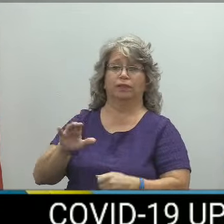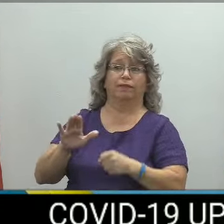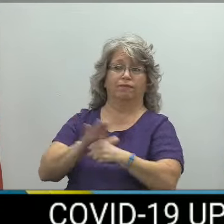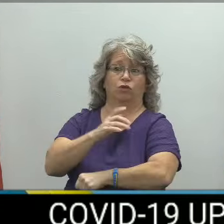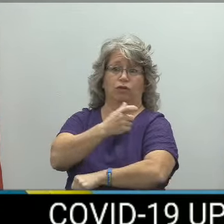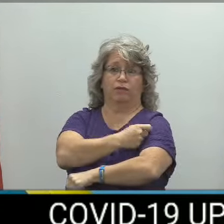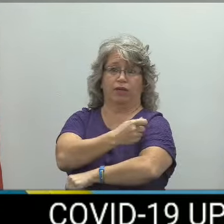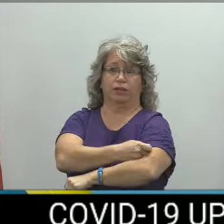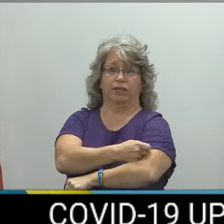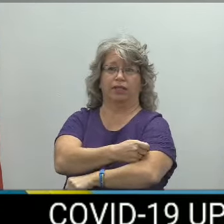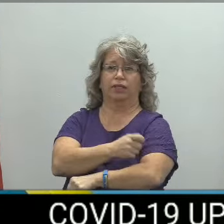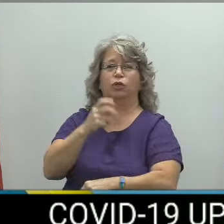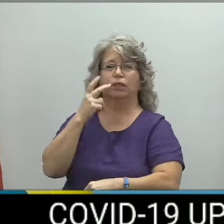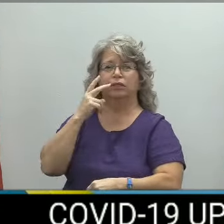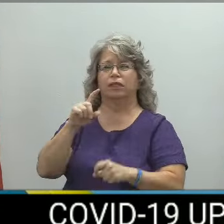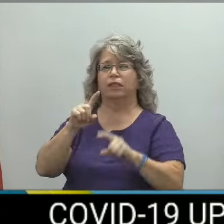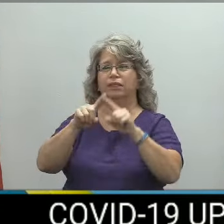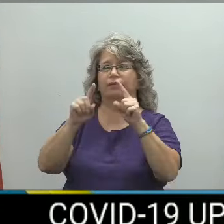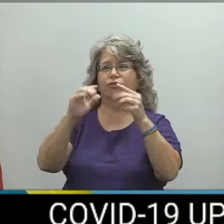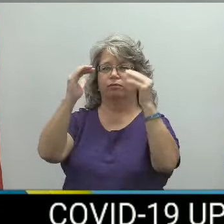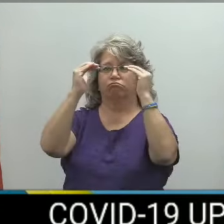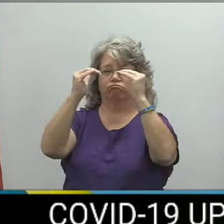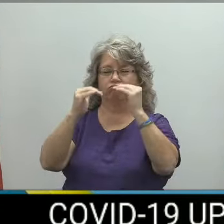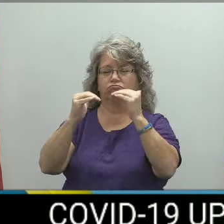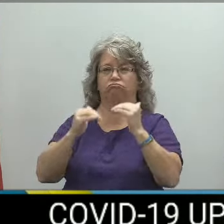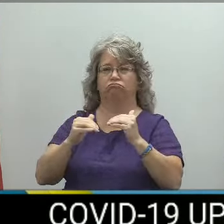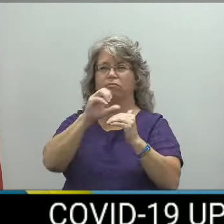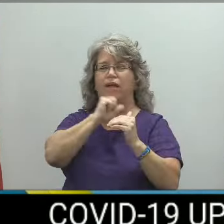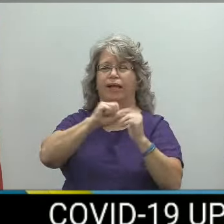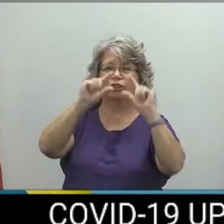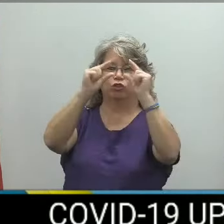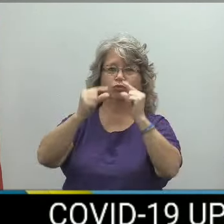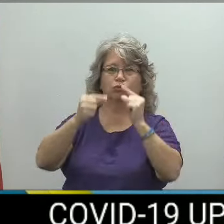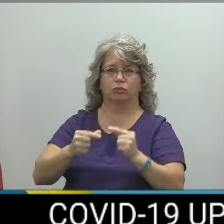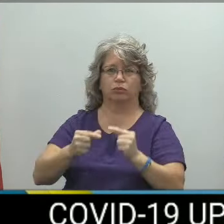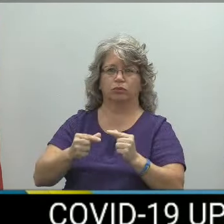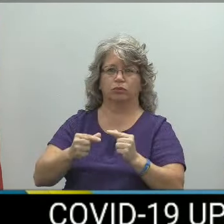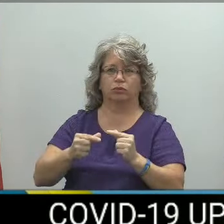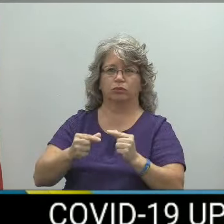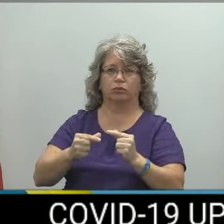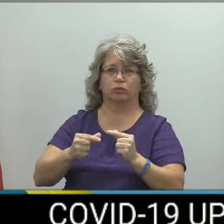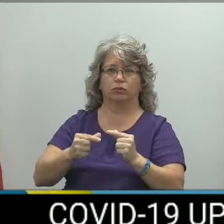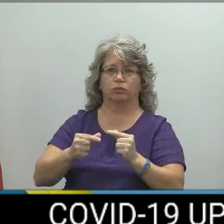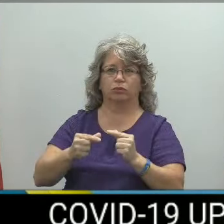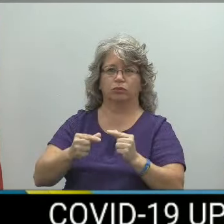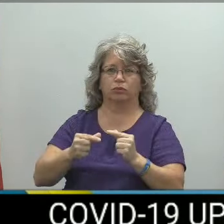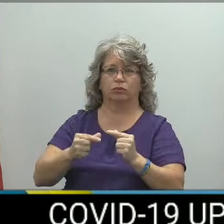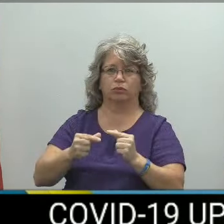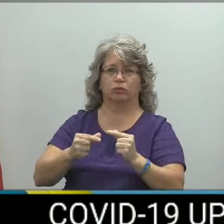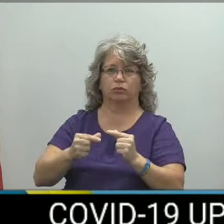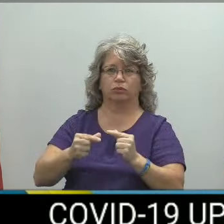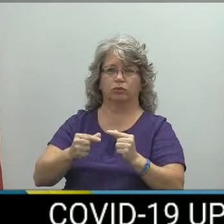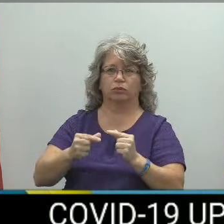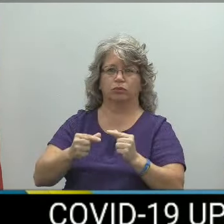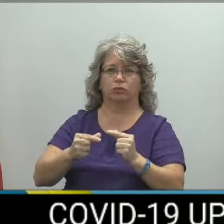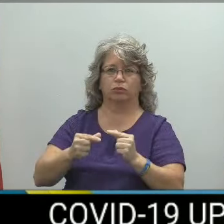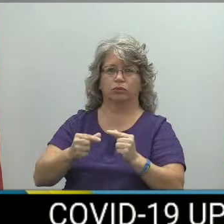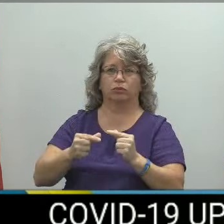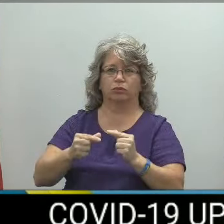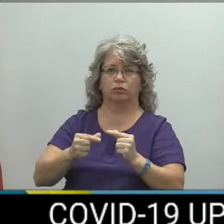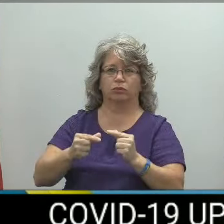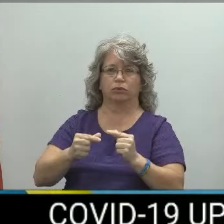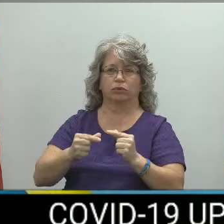see the other range in between. So we need to try to strive to get up to the 65 years and older vaccination rate.